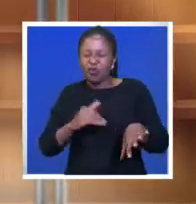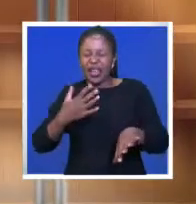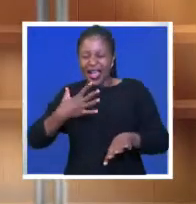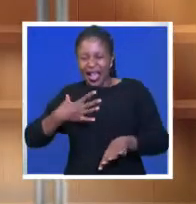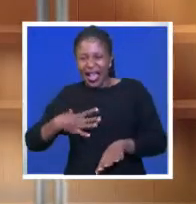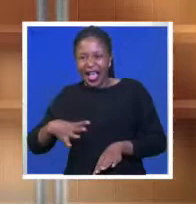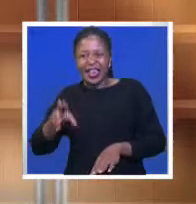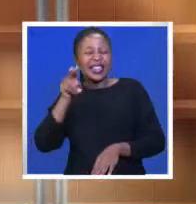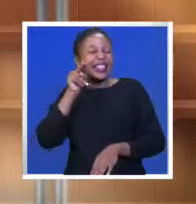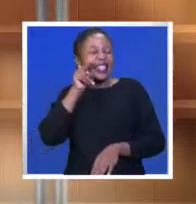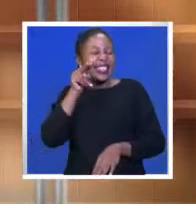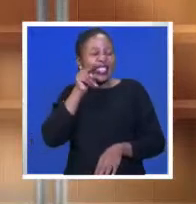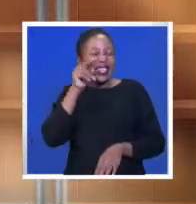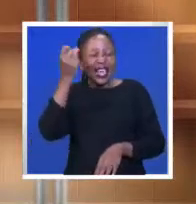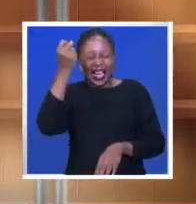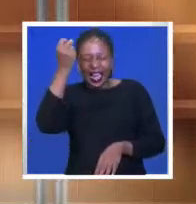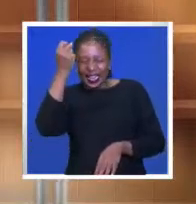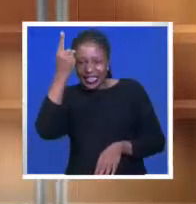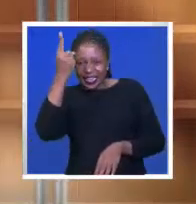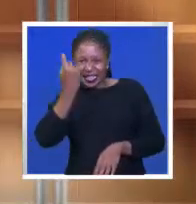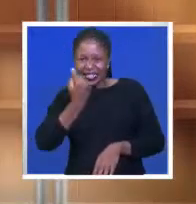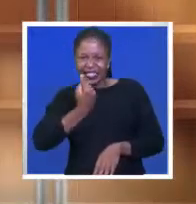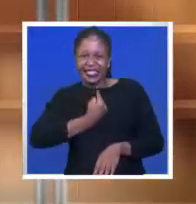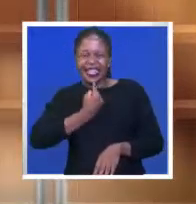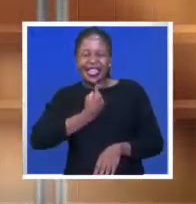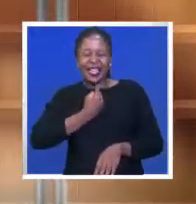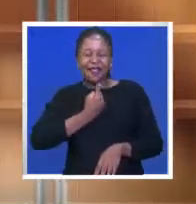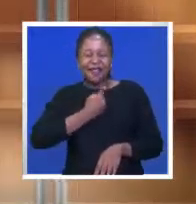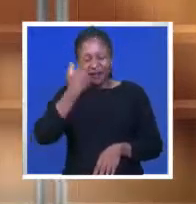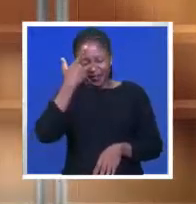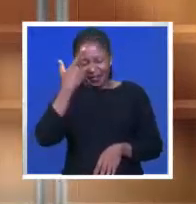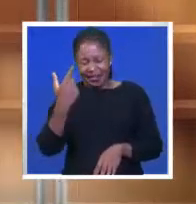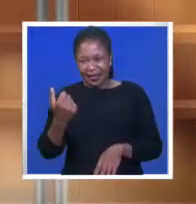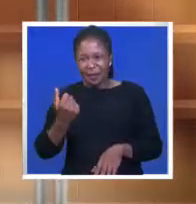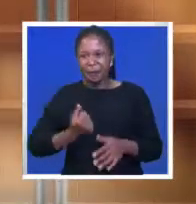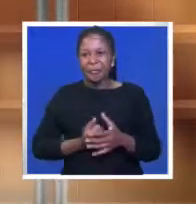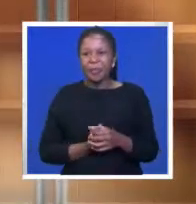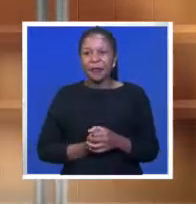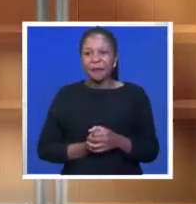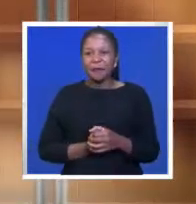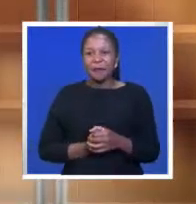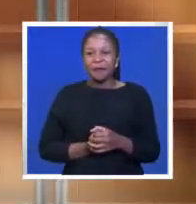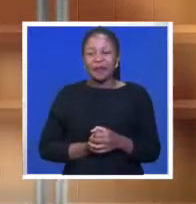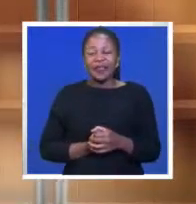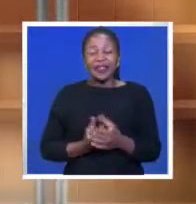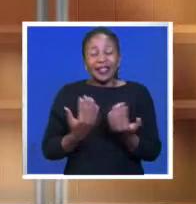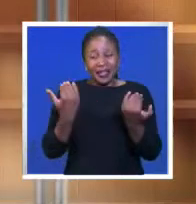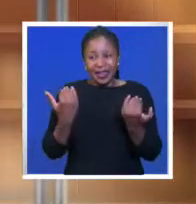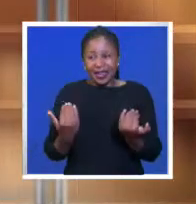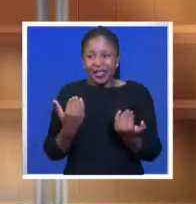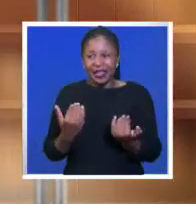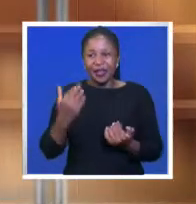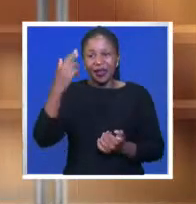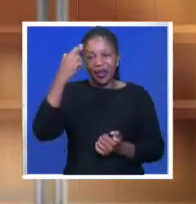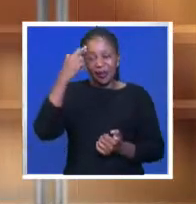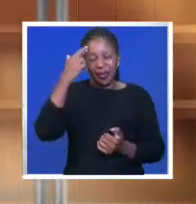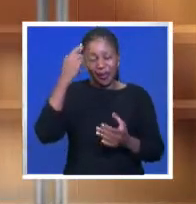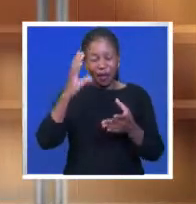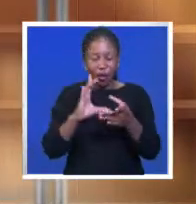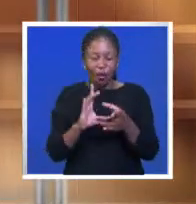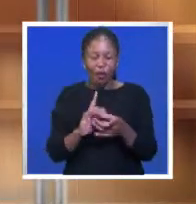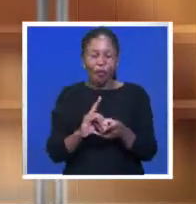dear Lena, I want us at home to remember to answer the last question. What impression do you form of Edmond Dantes?